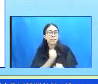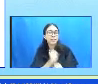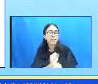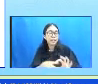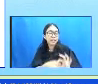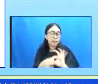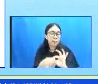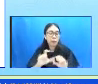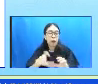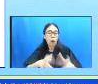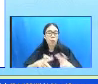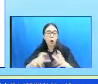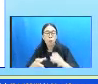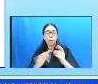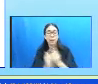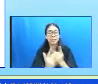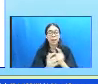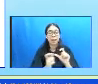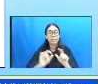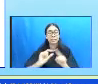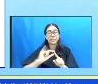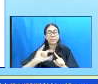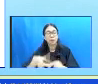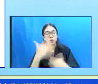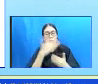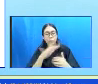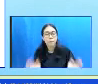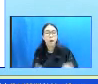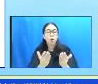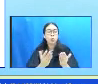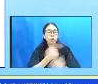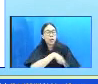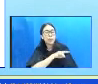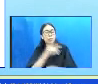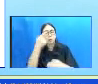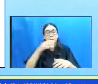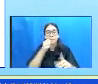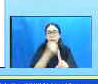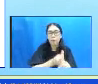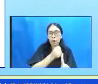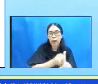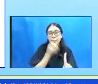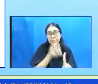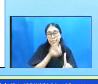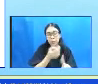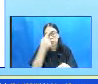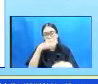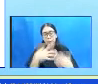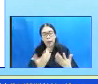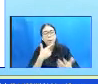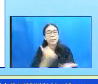their capacity to advocate for the interests of, for example, women, youth, smallholders in climate